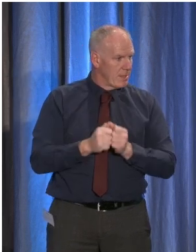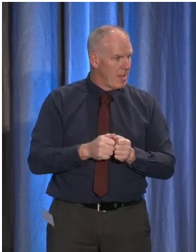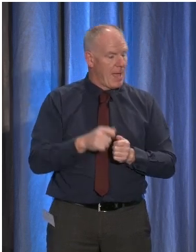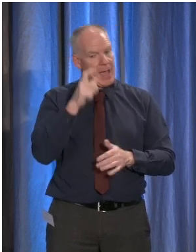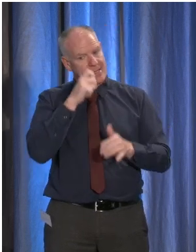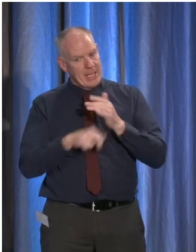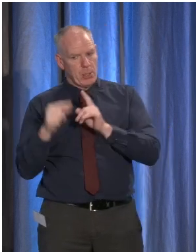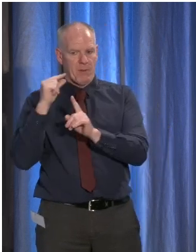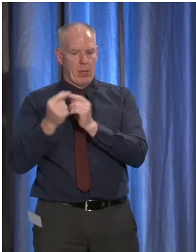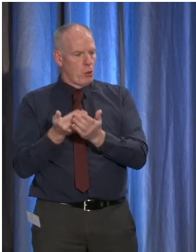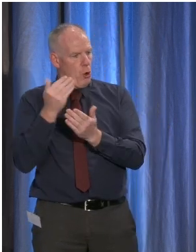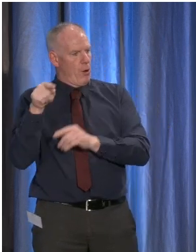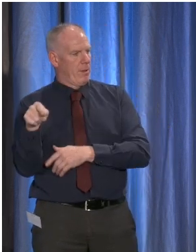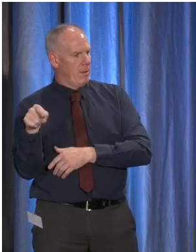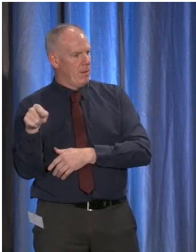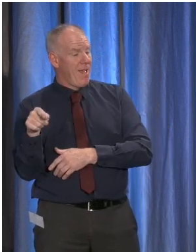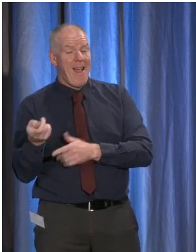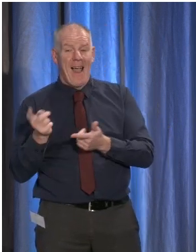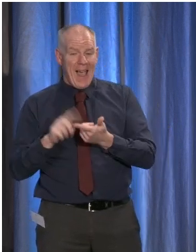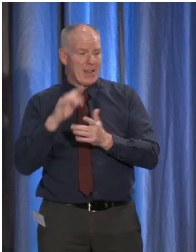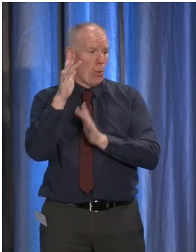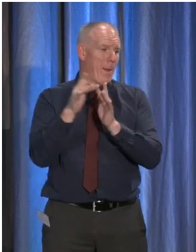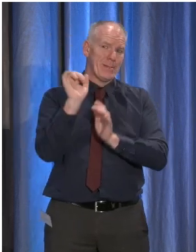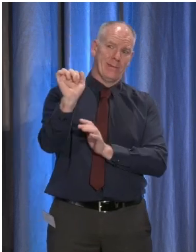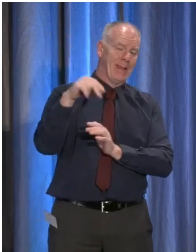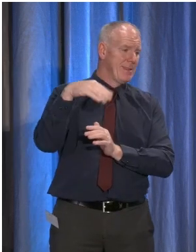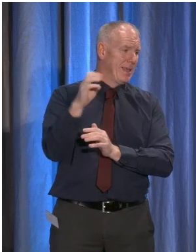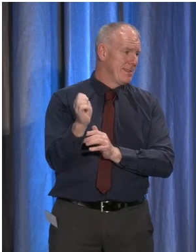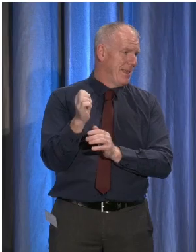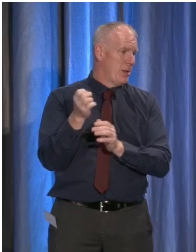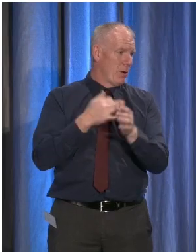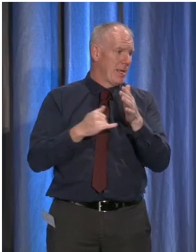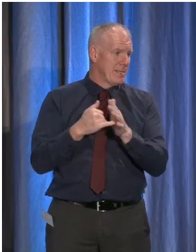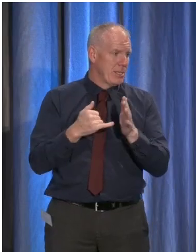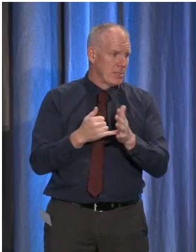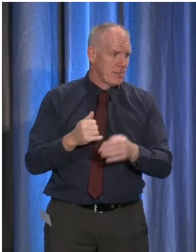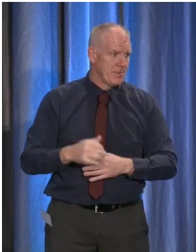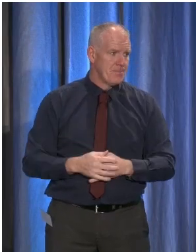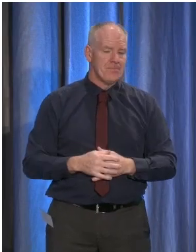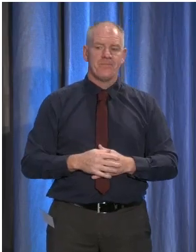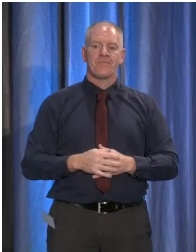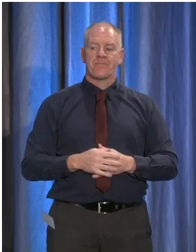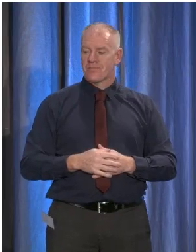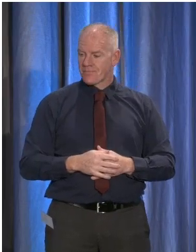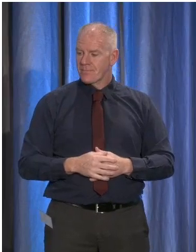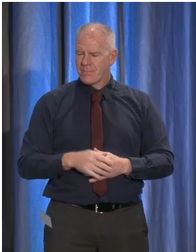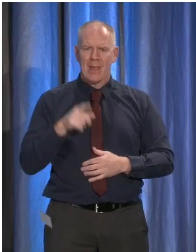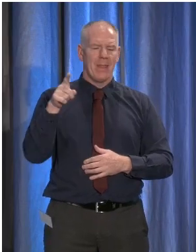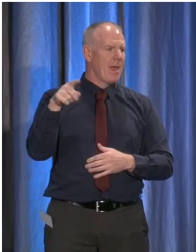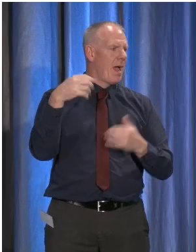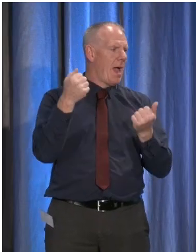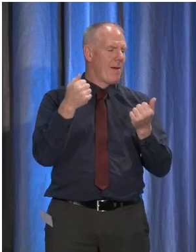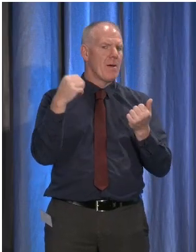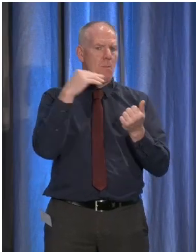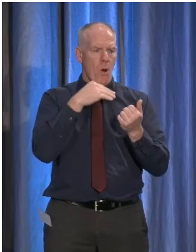teacher professional learning, as well as the website and the guides that the organisation produces. Important for